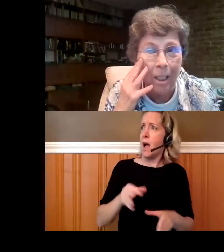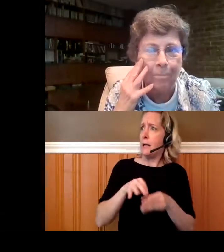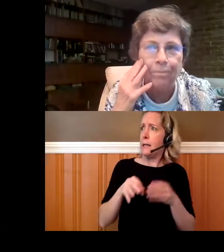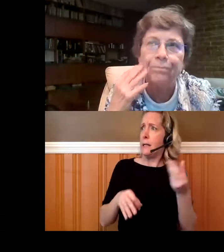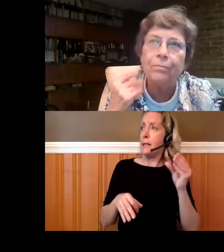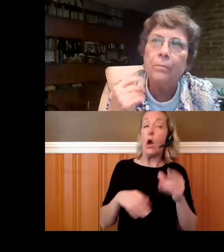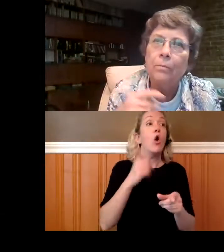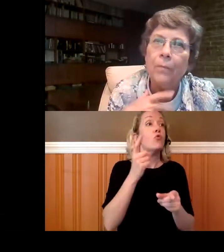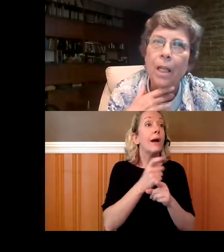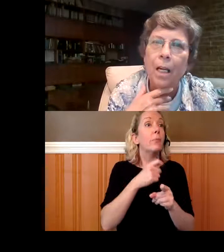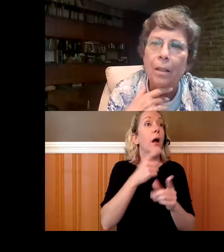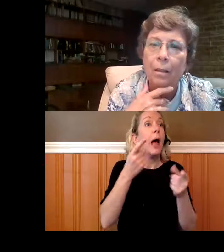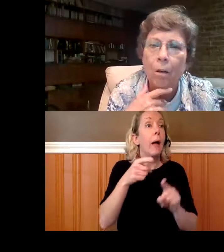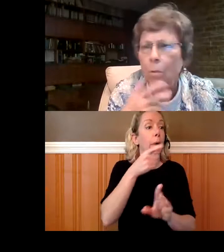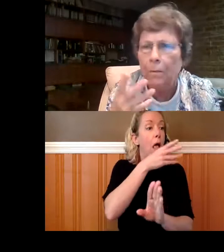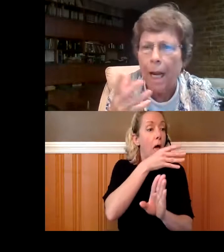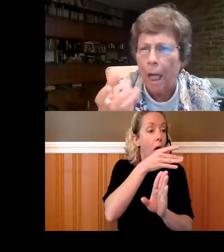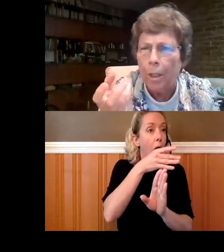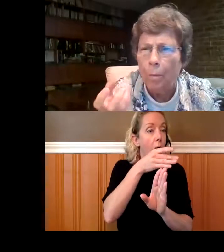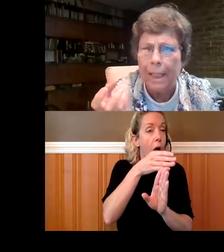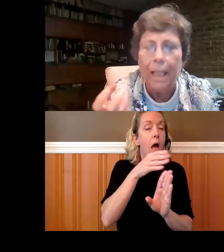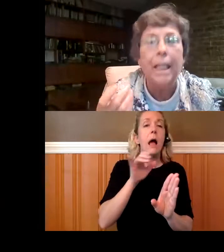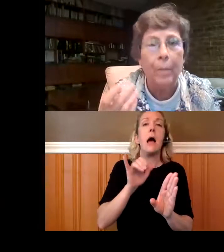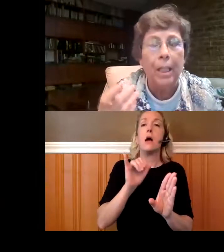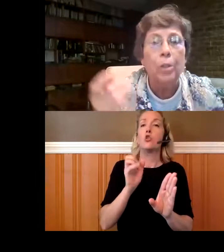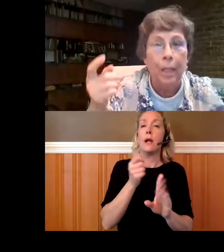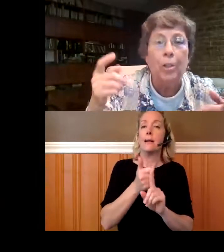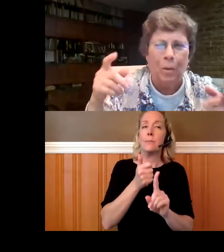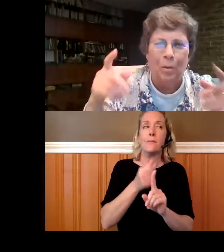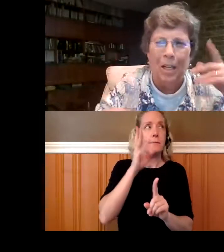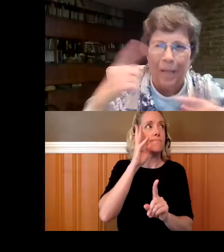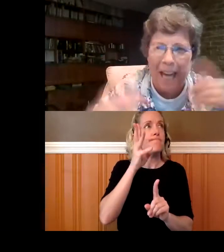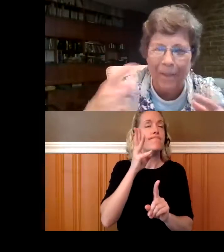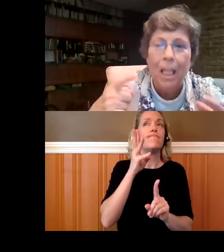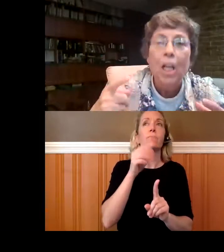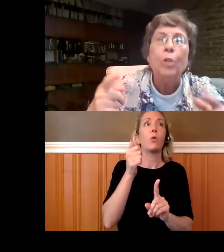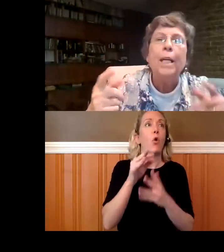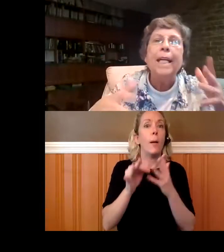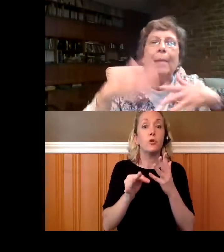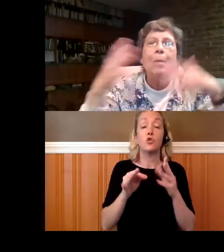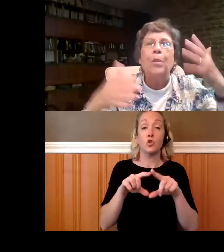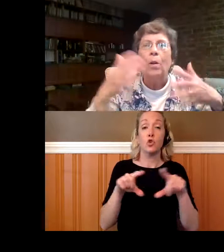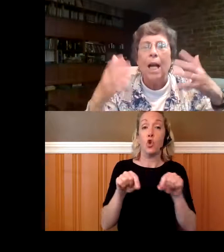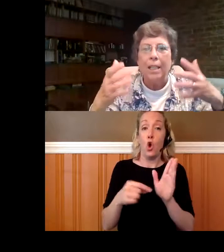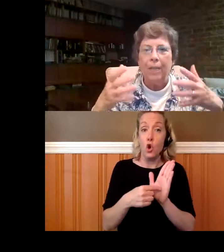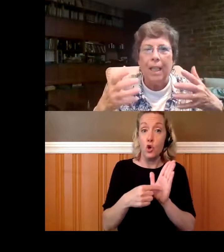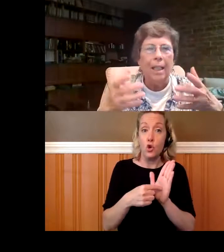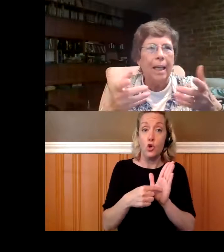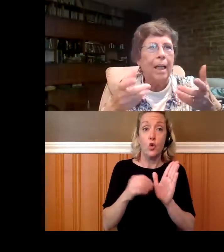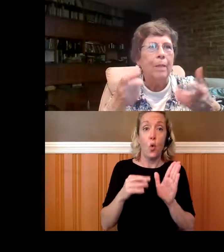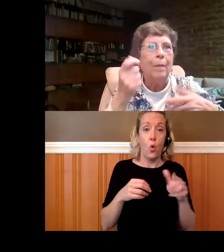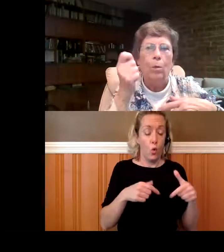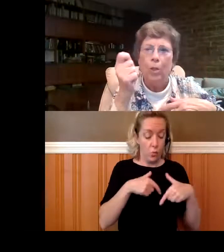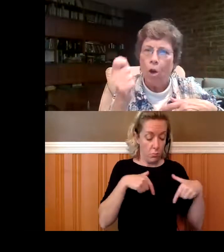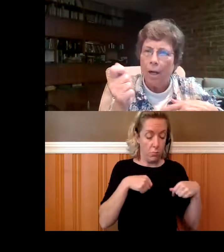here's what happened. So he came up with all kinds of things, like I can maybe hold a card next time. I can have a little sign on my lapel. I'm